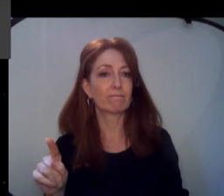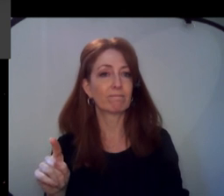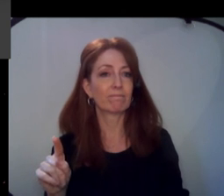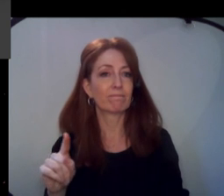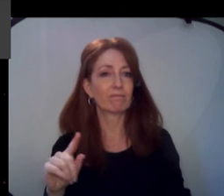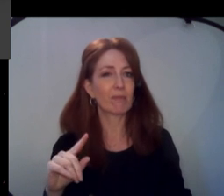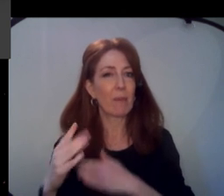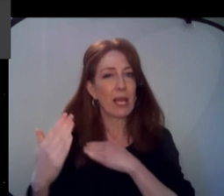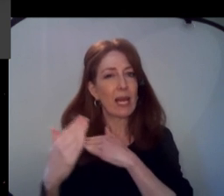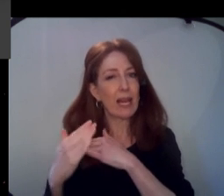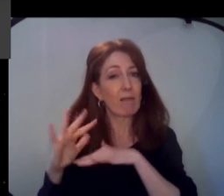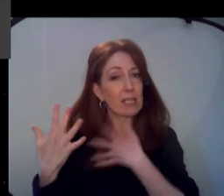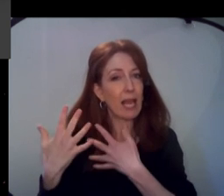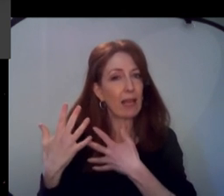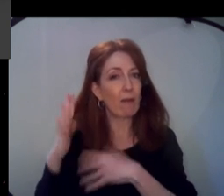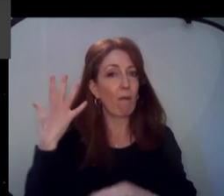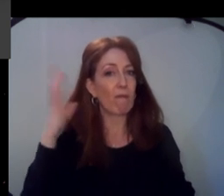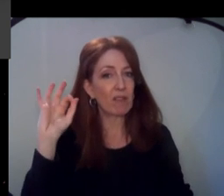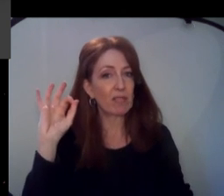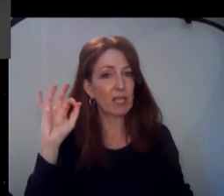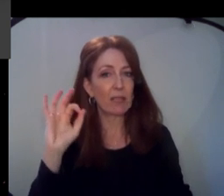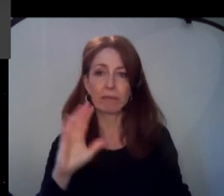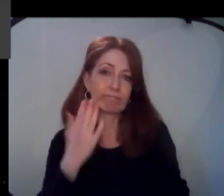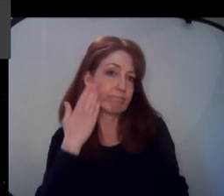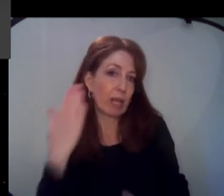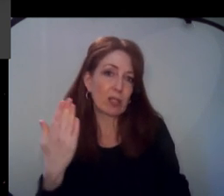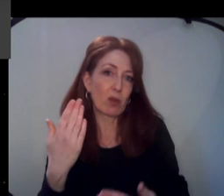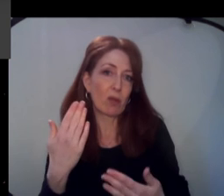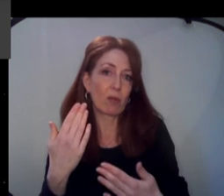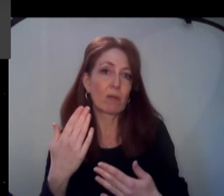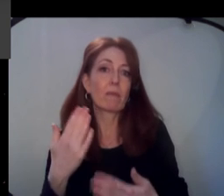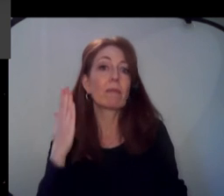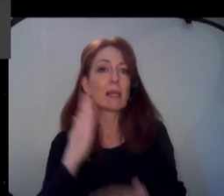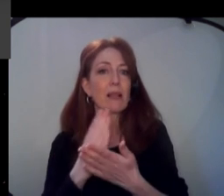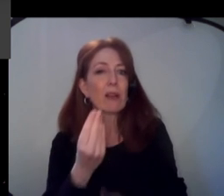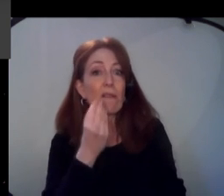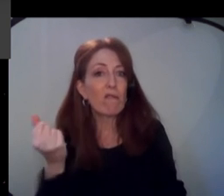if it's closer to 50, but yeah, proportionately not as many women.